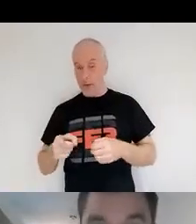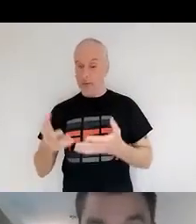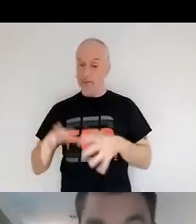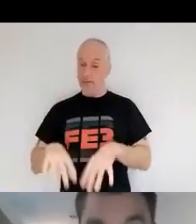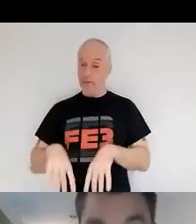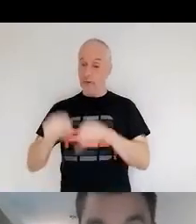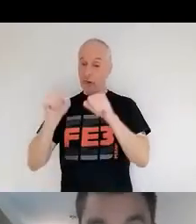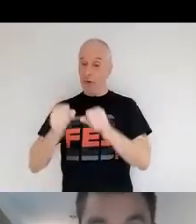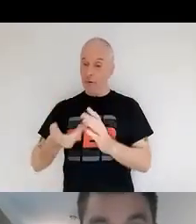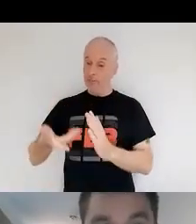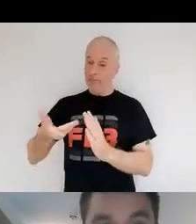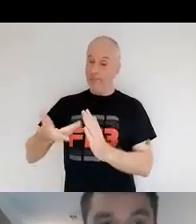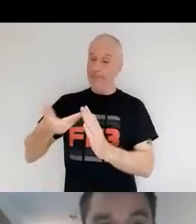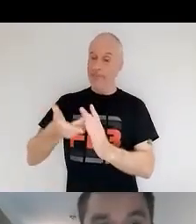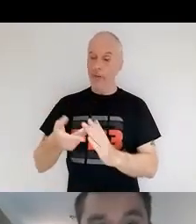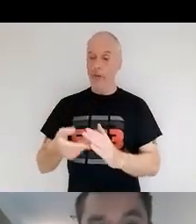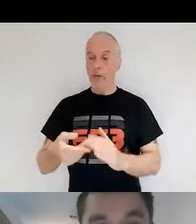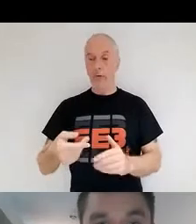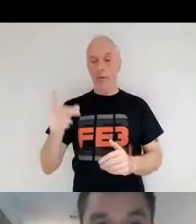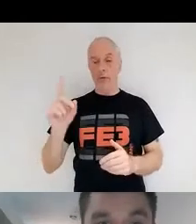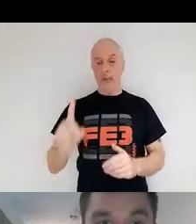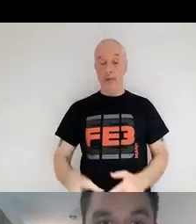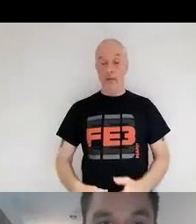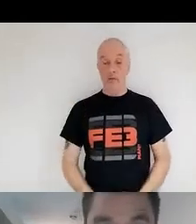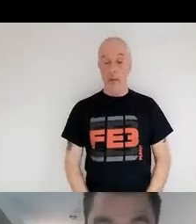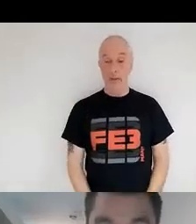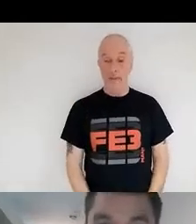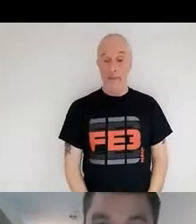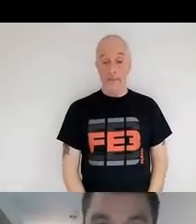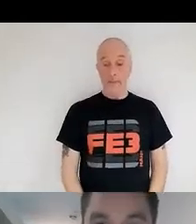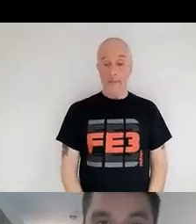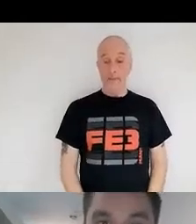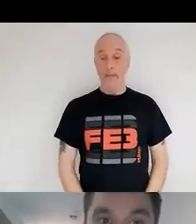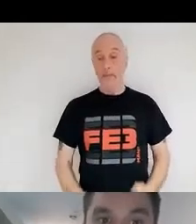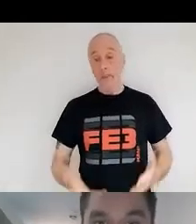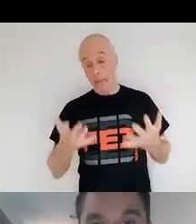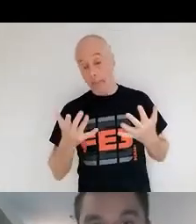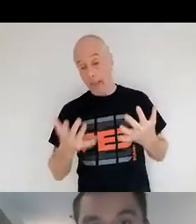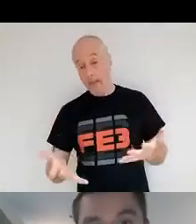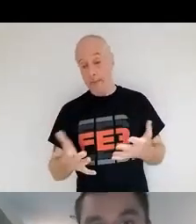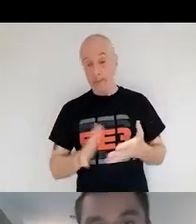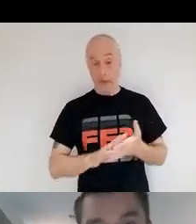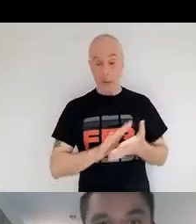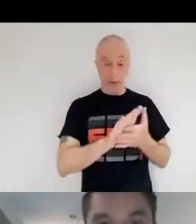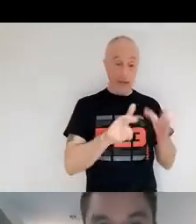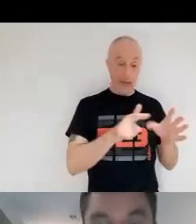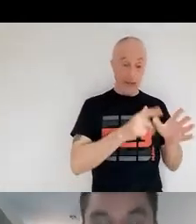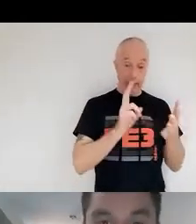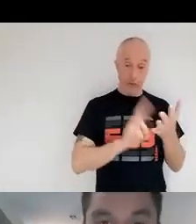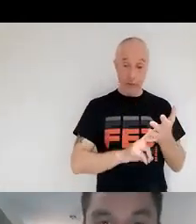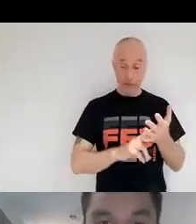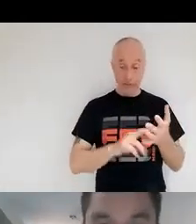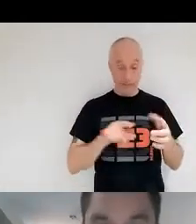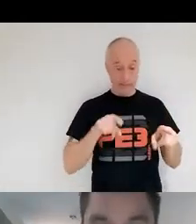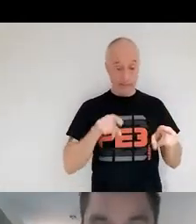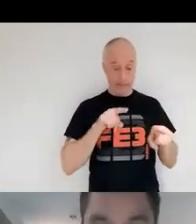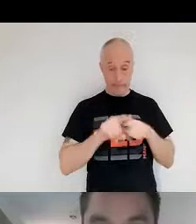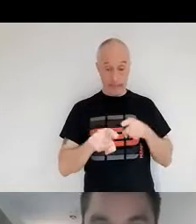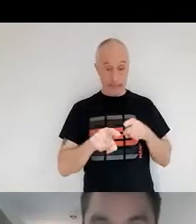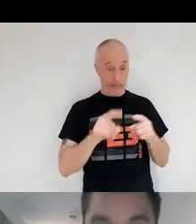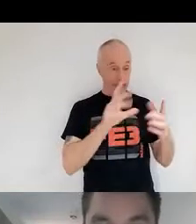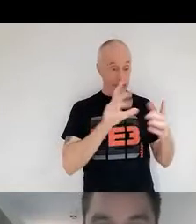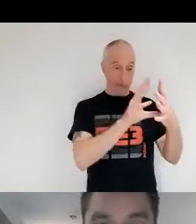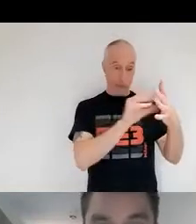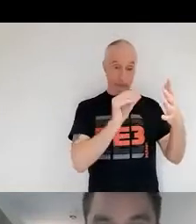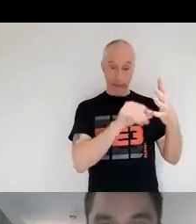supply. And what hydrogen blending does is basically take that model and apply it to hydrogen. So